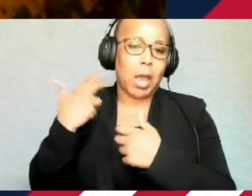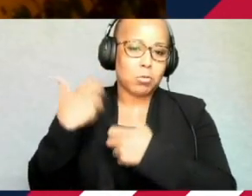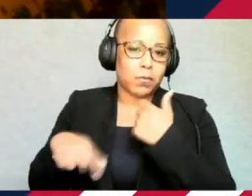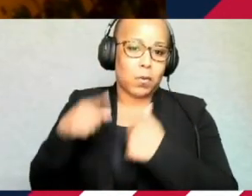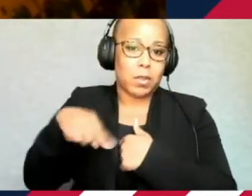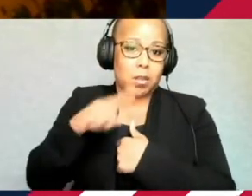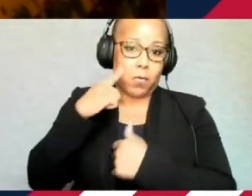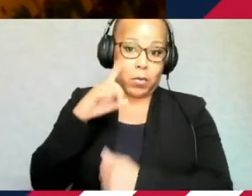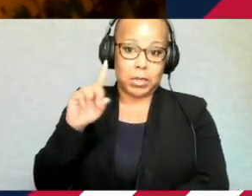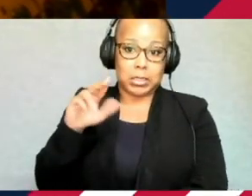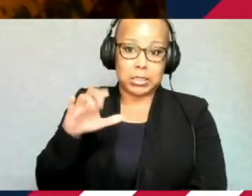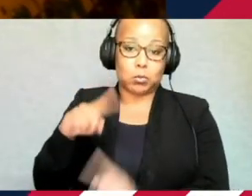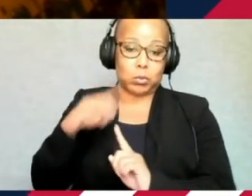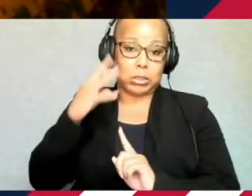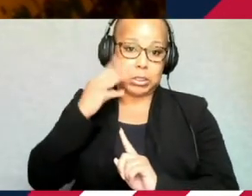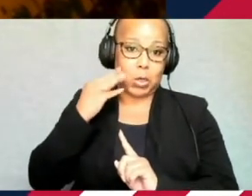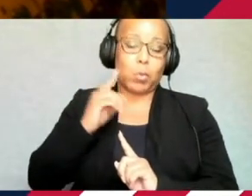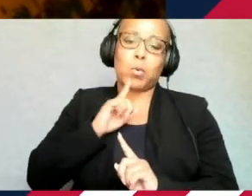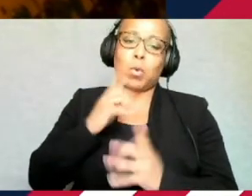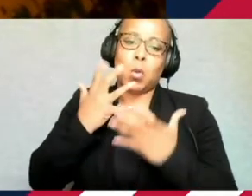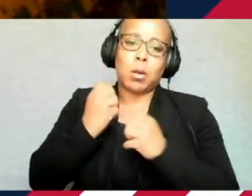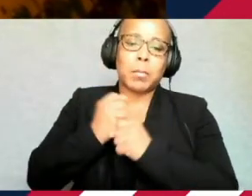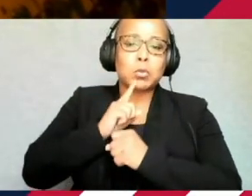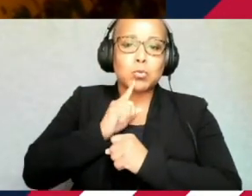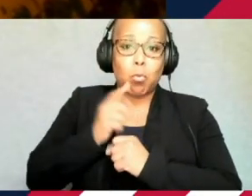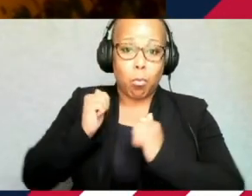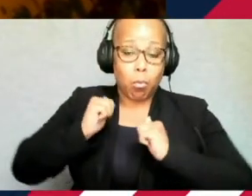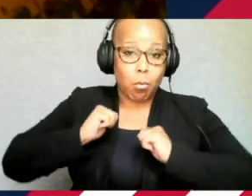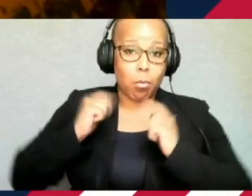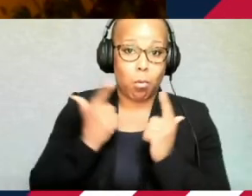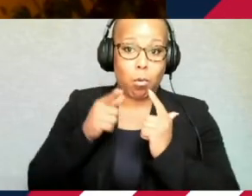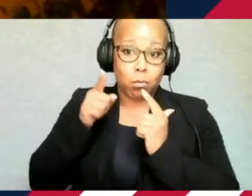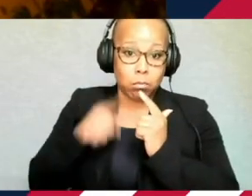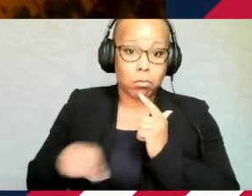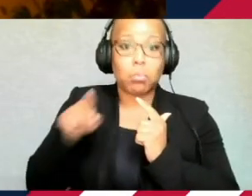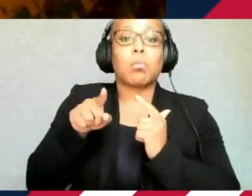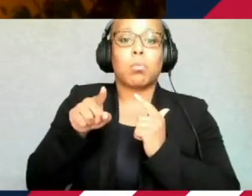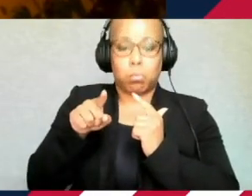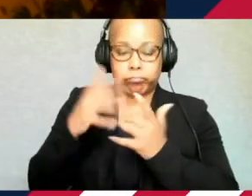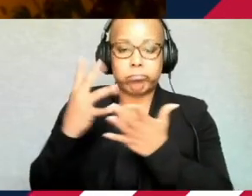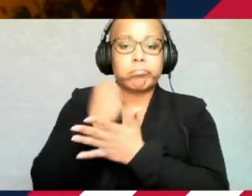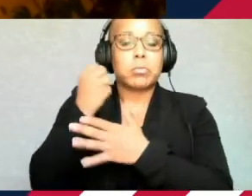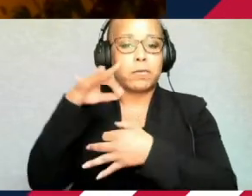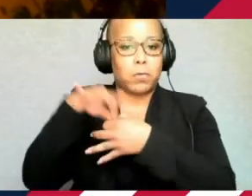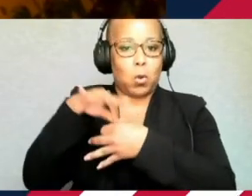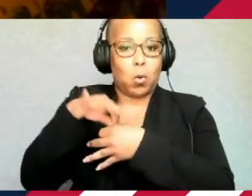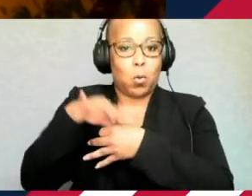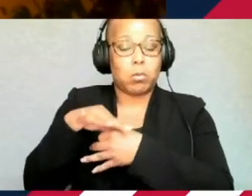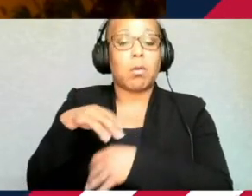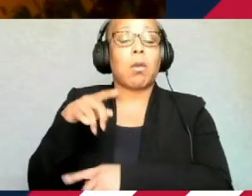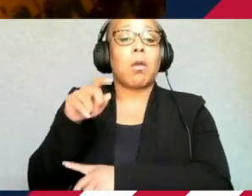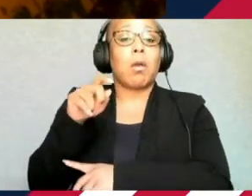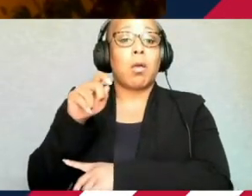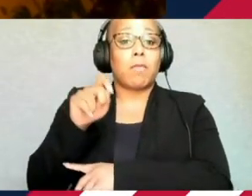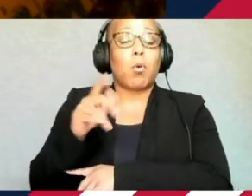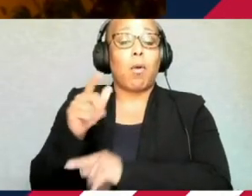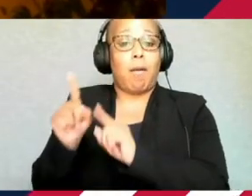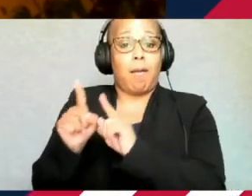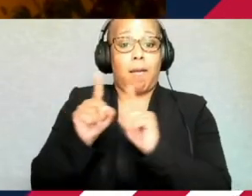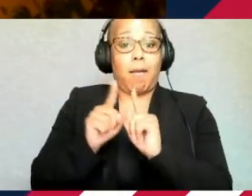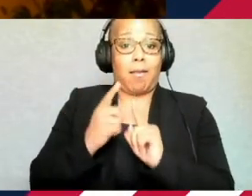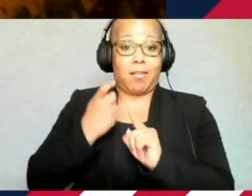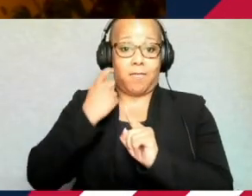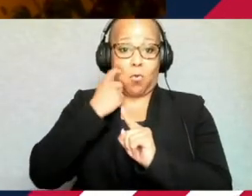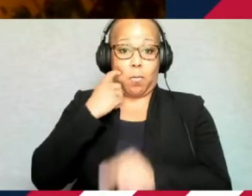with. We really want to make sure that all of those non-million people get to vote. And therefore, as a former chair of